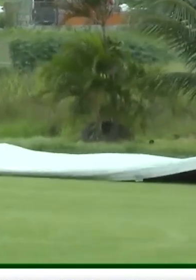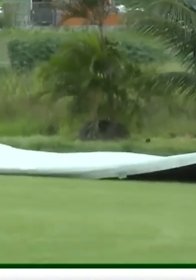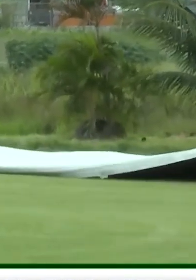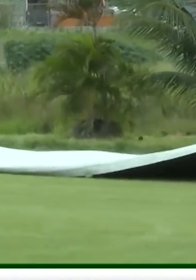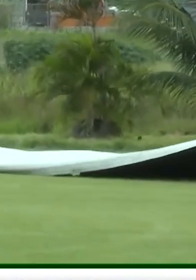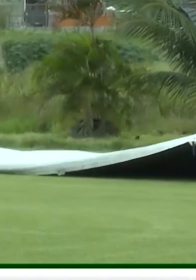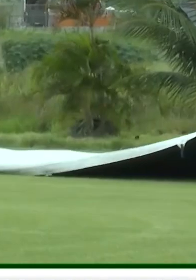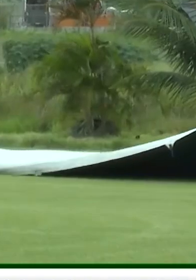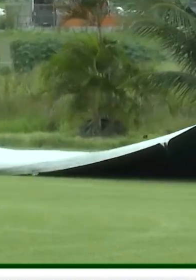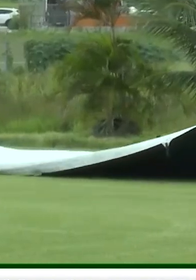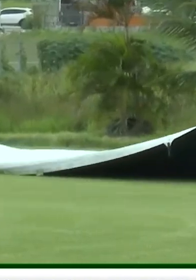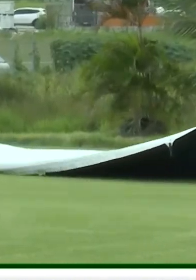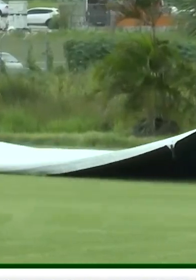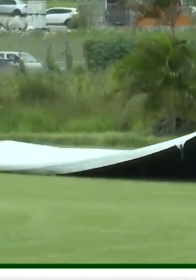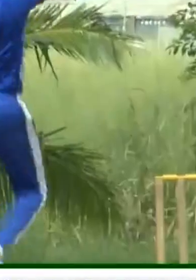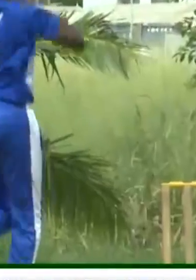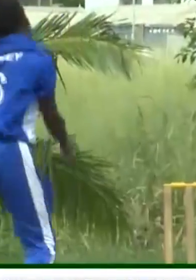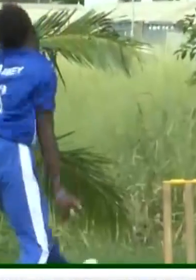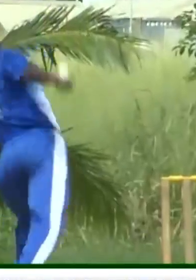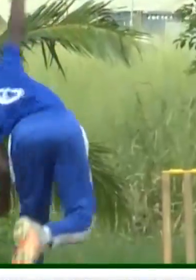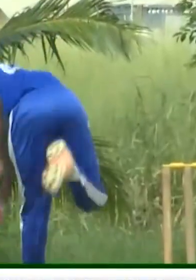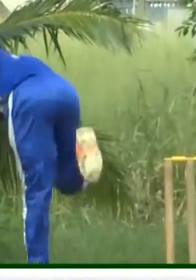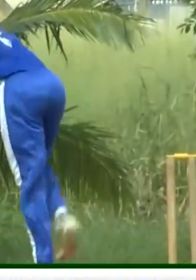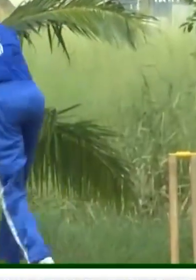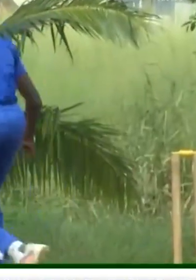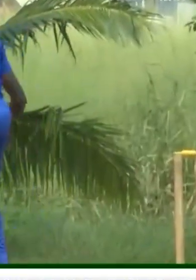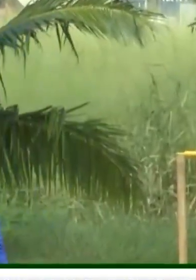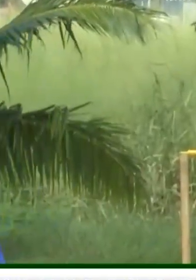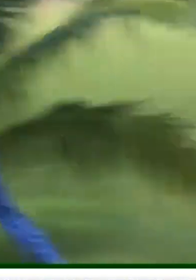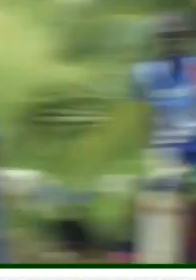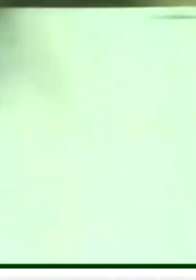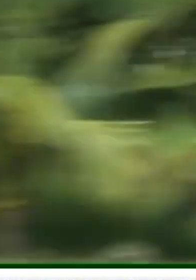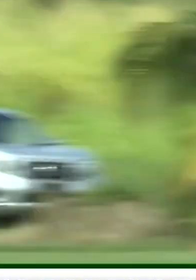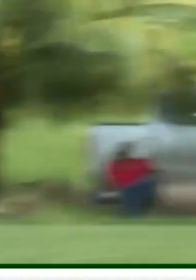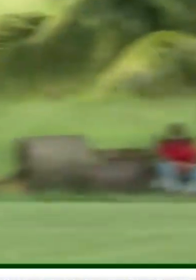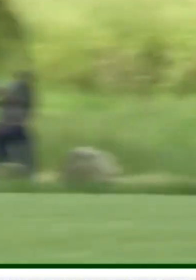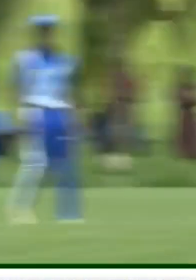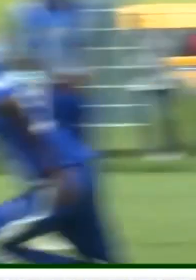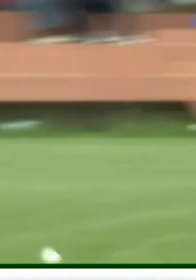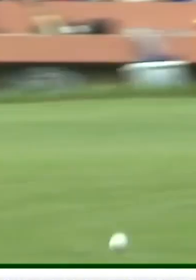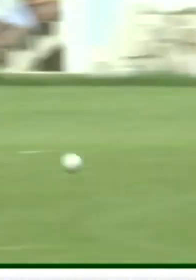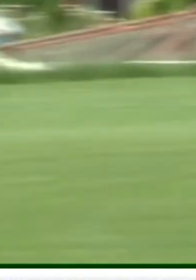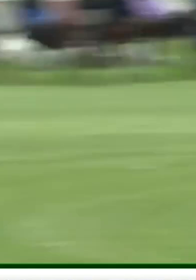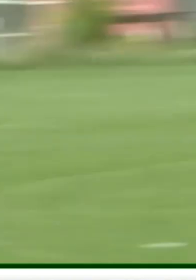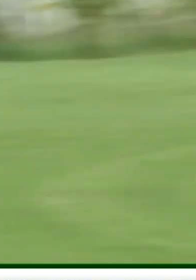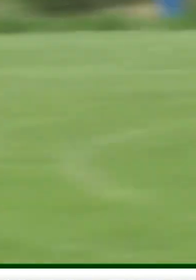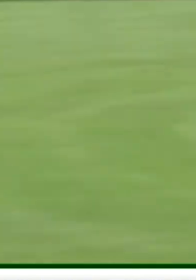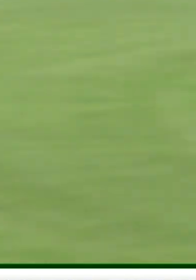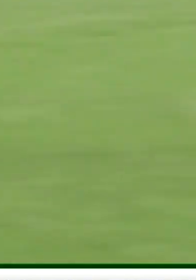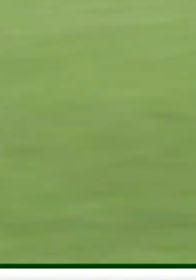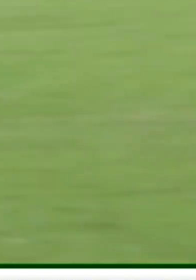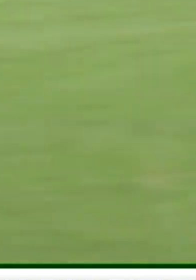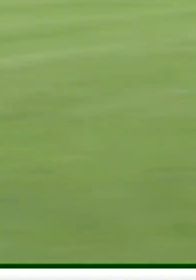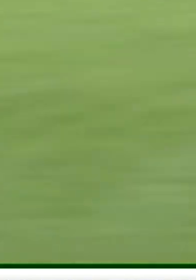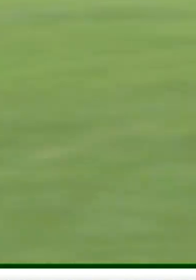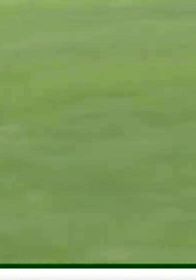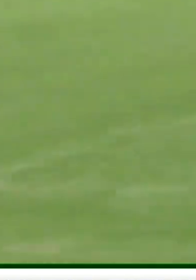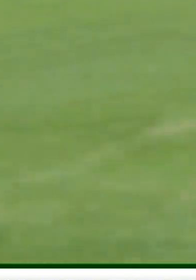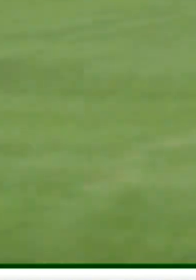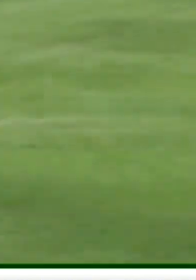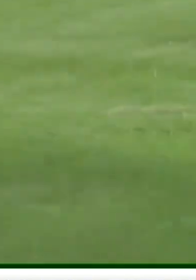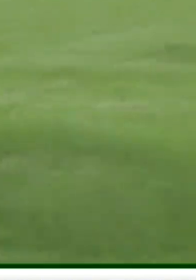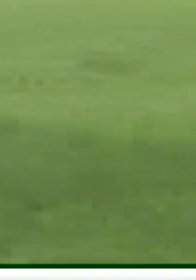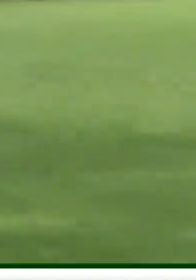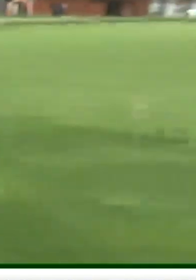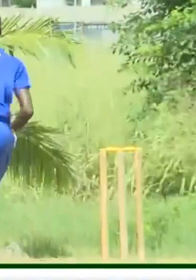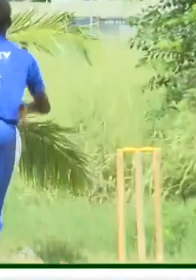minutes, and when the covers were pulled off, Clark continued to work. He finds the gap between cover point to dispatch Malik Amy to the ropes for